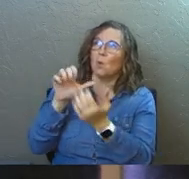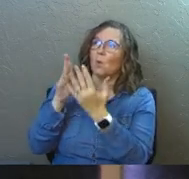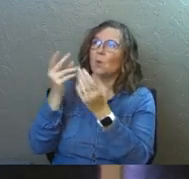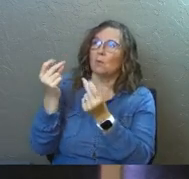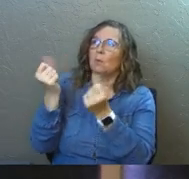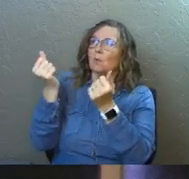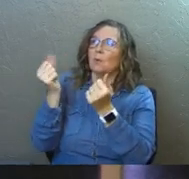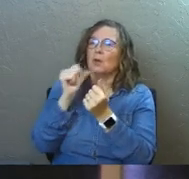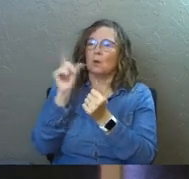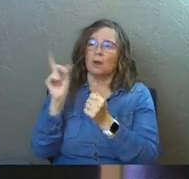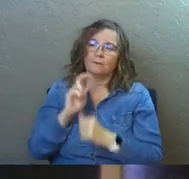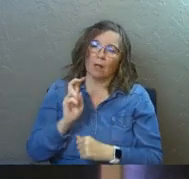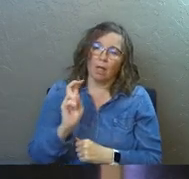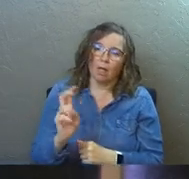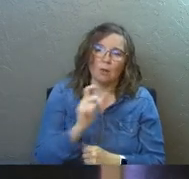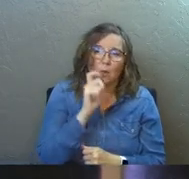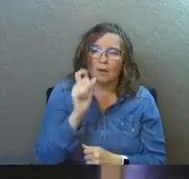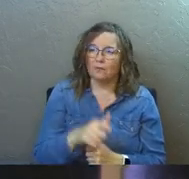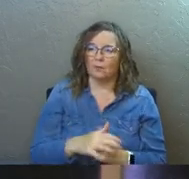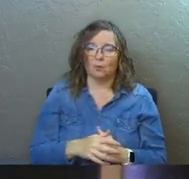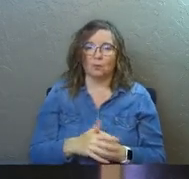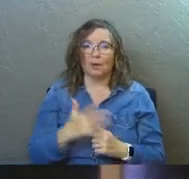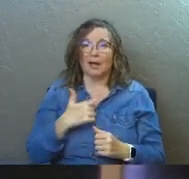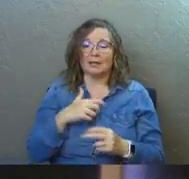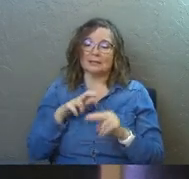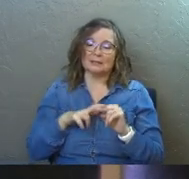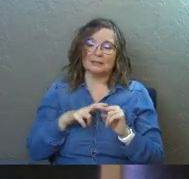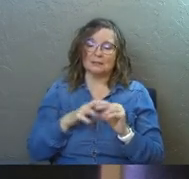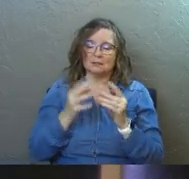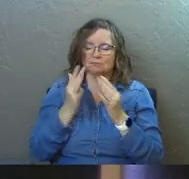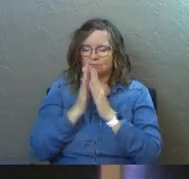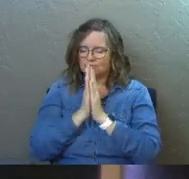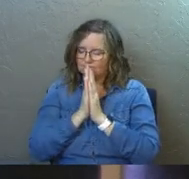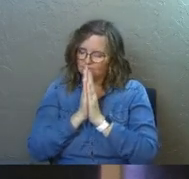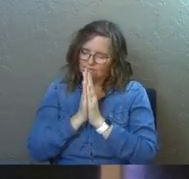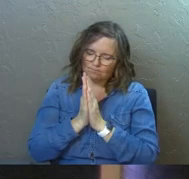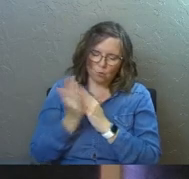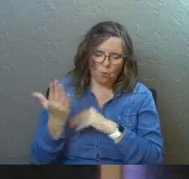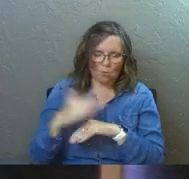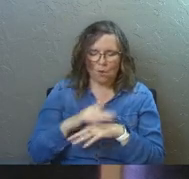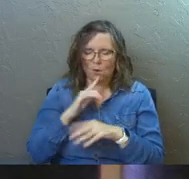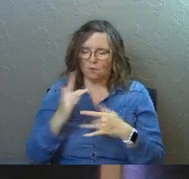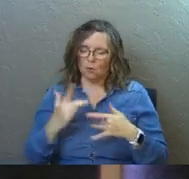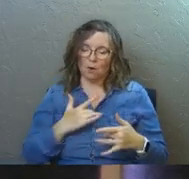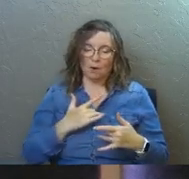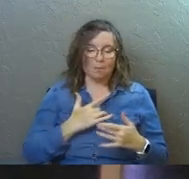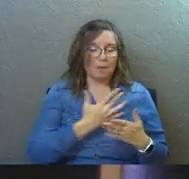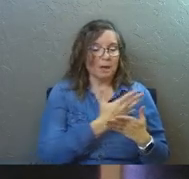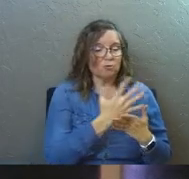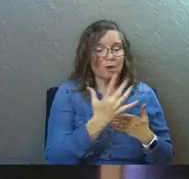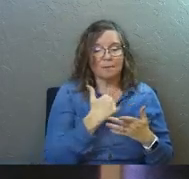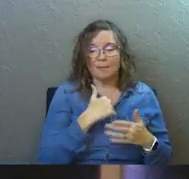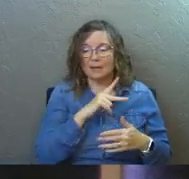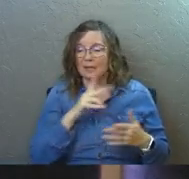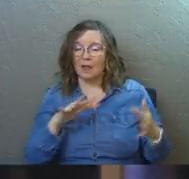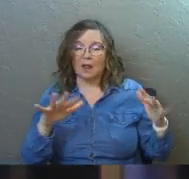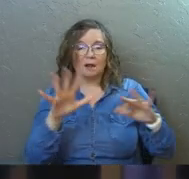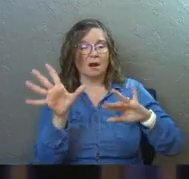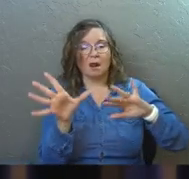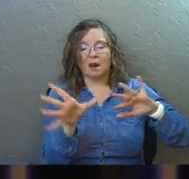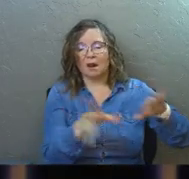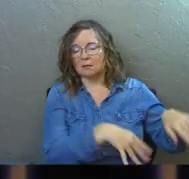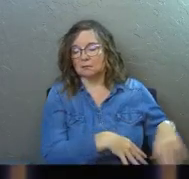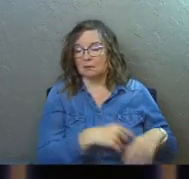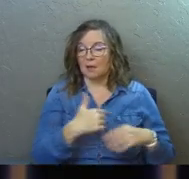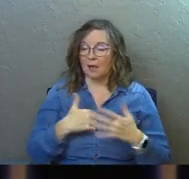him. I don't have to travel to it. I can just sit there and meditate all day long. I don't have to worry about my crops. Don't have to worry about my kingdom. Don't have to worry